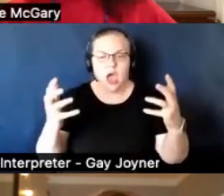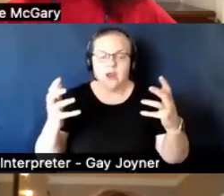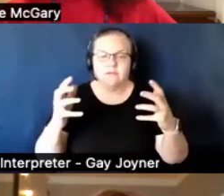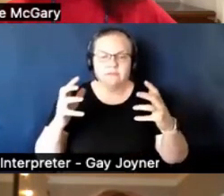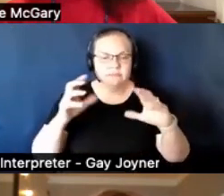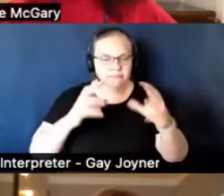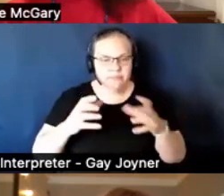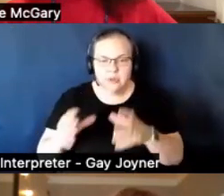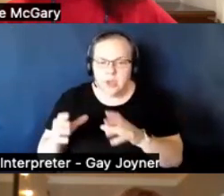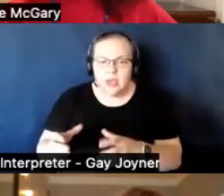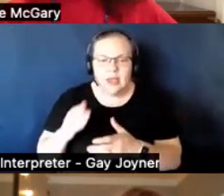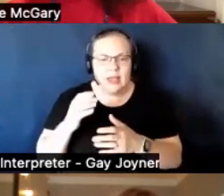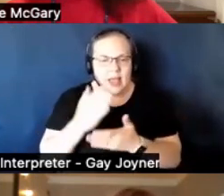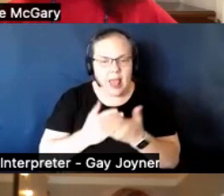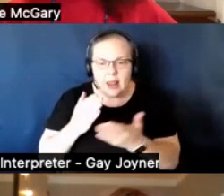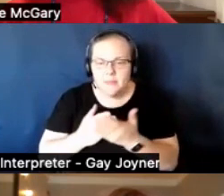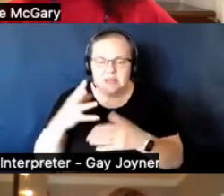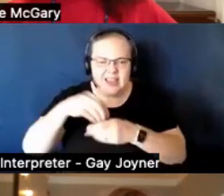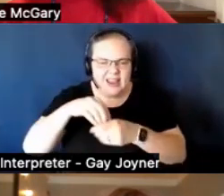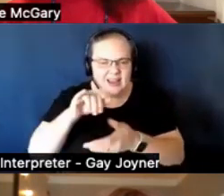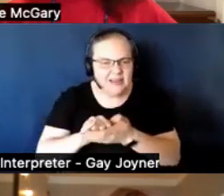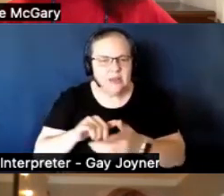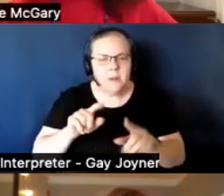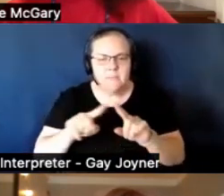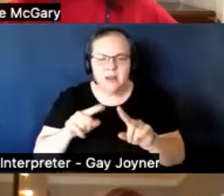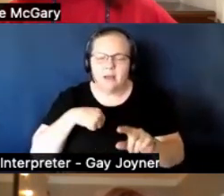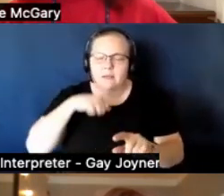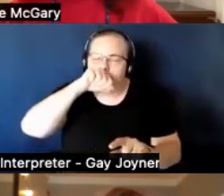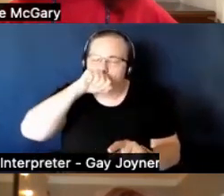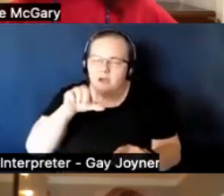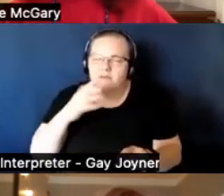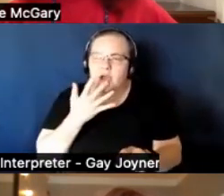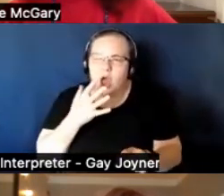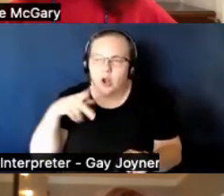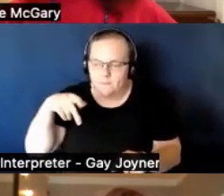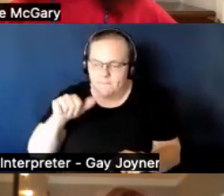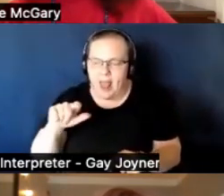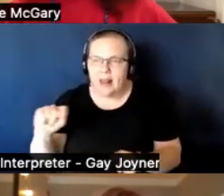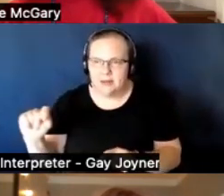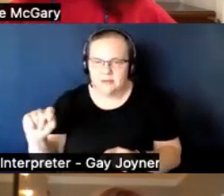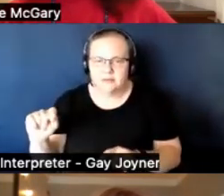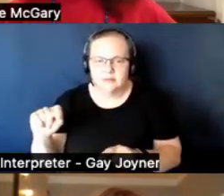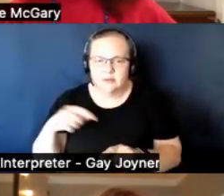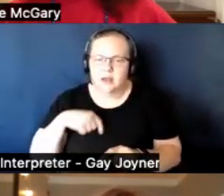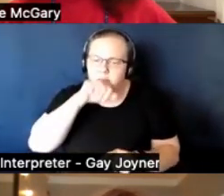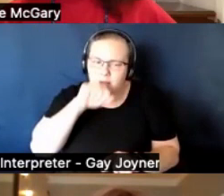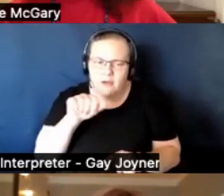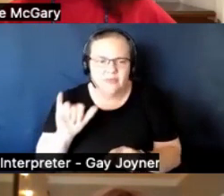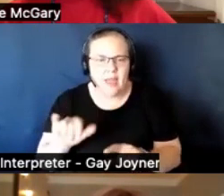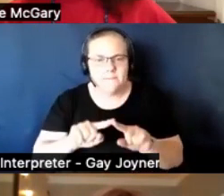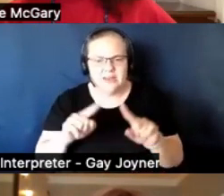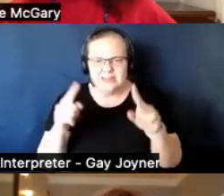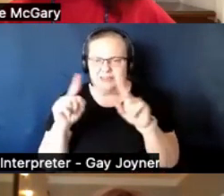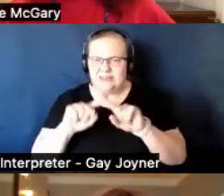elements going on in it. And for me personally, I really love the color palette. I like her choice of colors very much. But there's so many angles